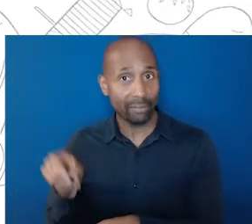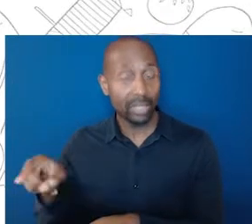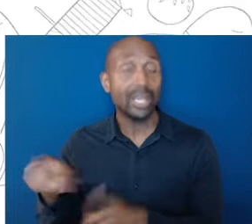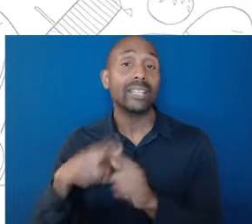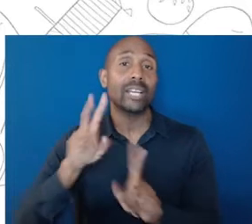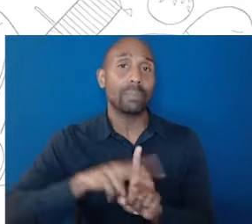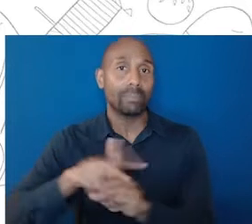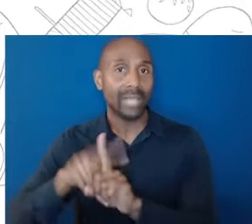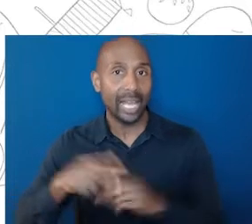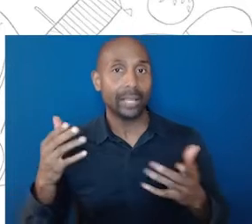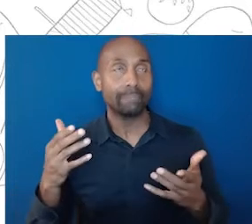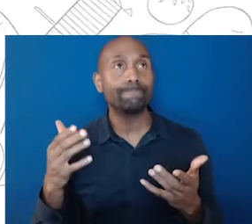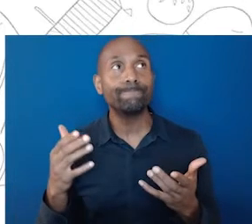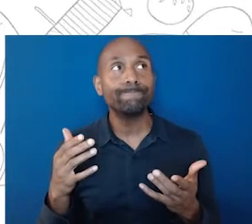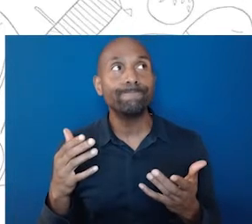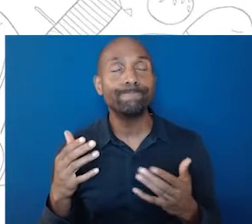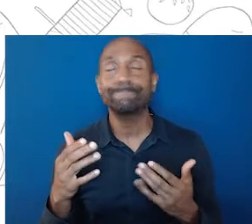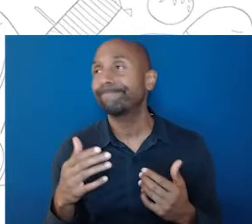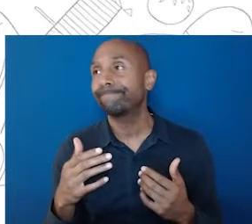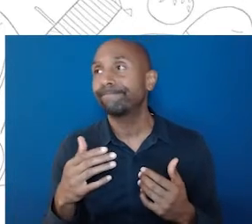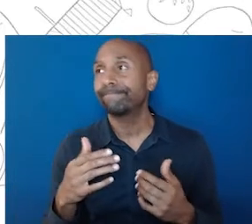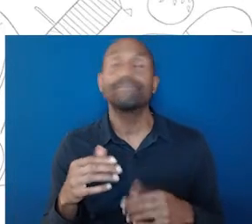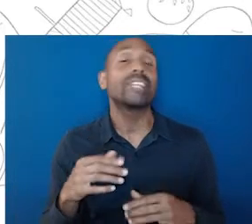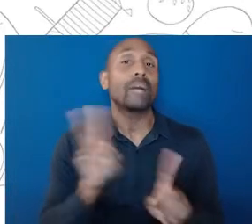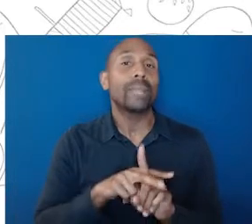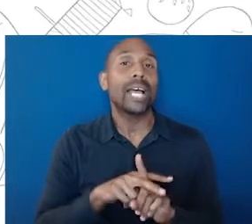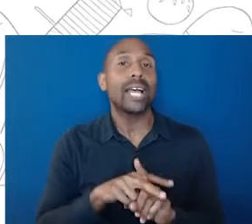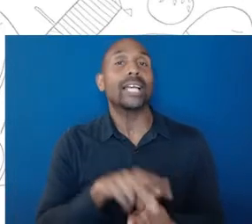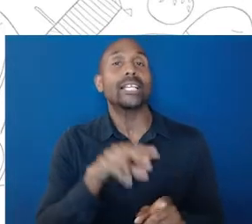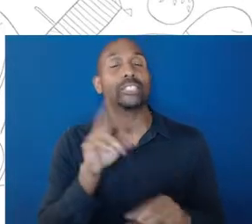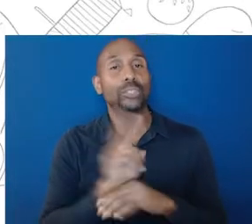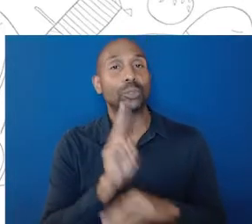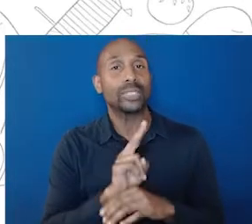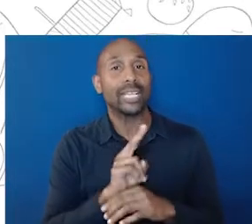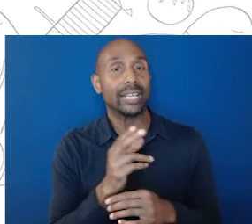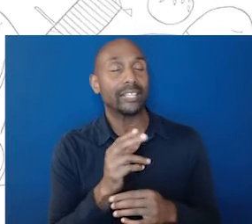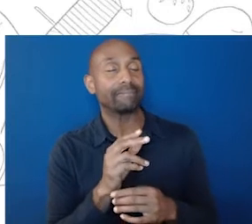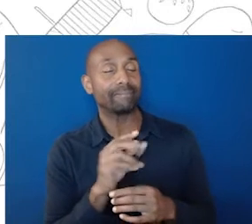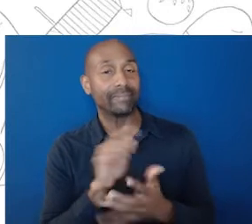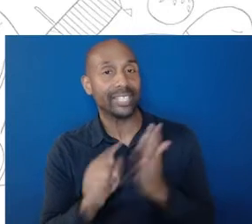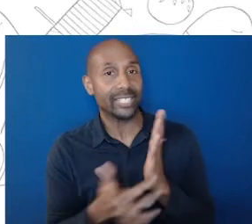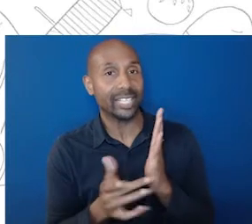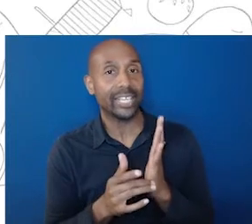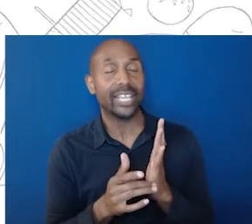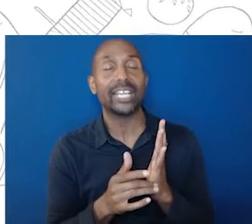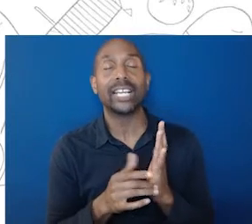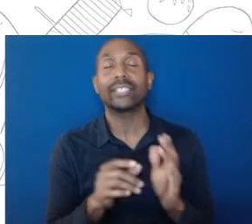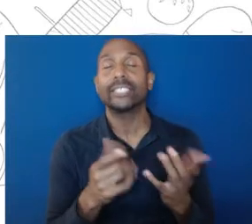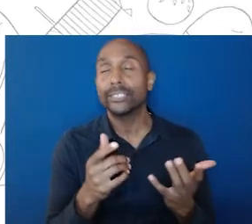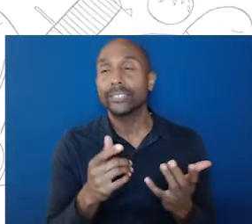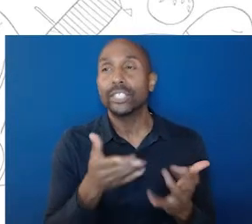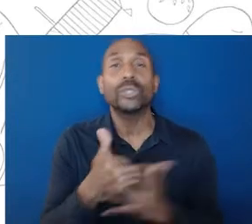in ways that are important and identifiable to us as African Americans.